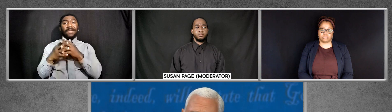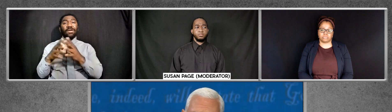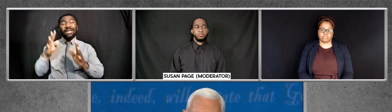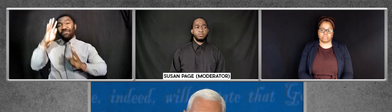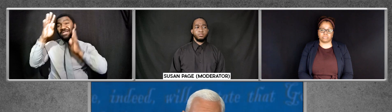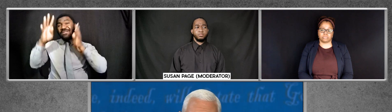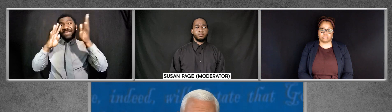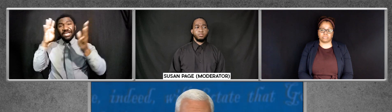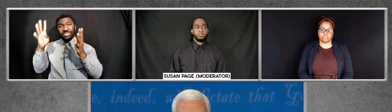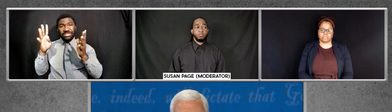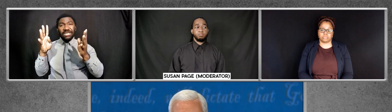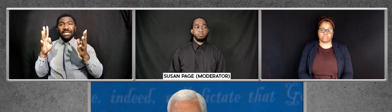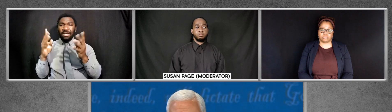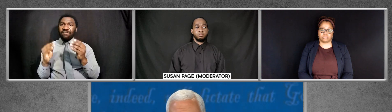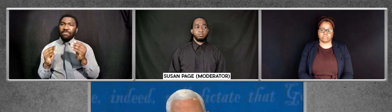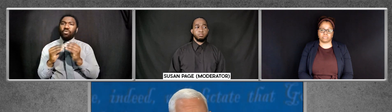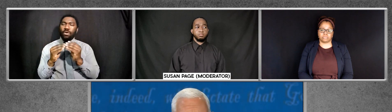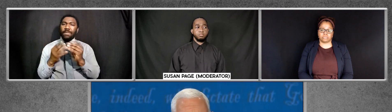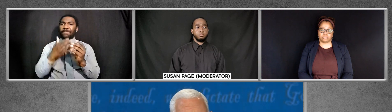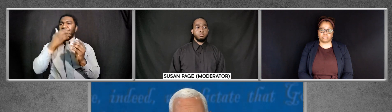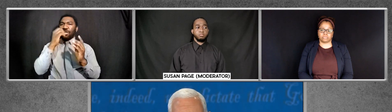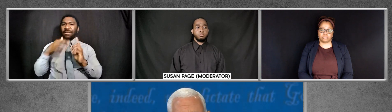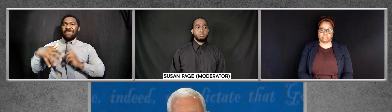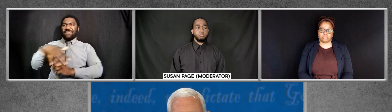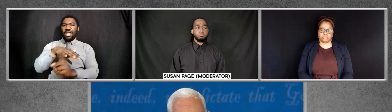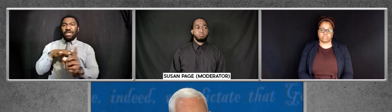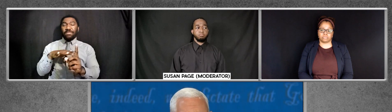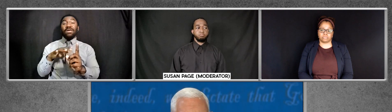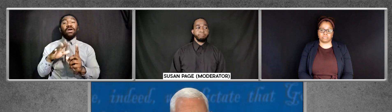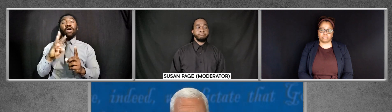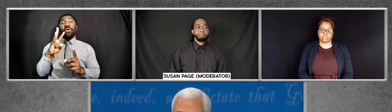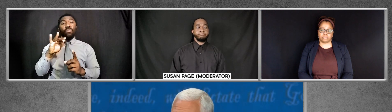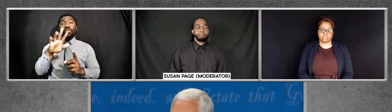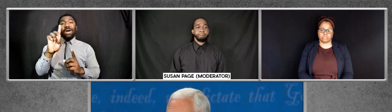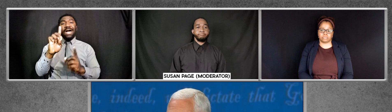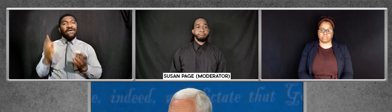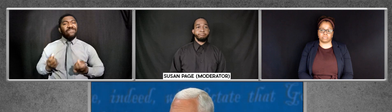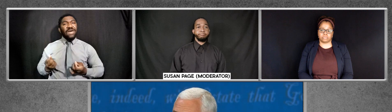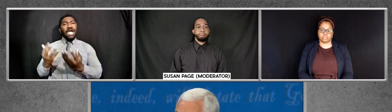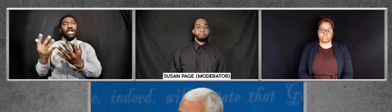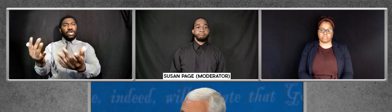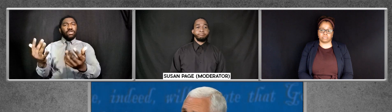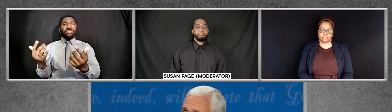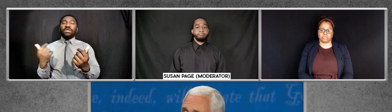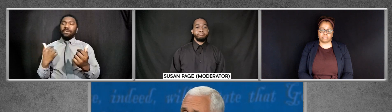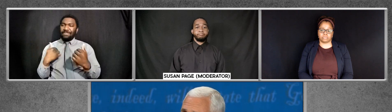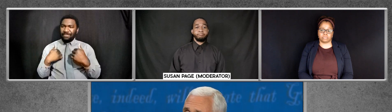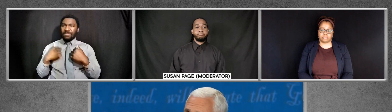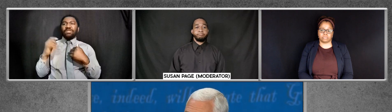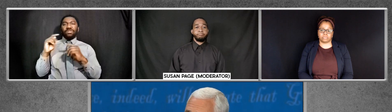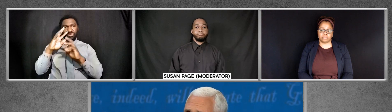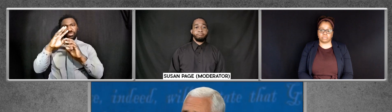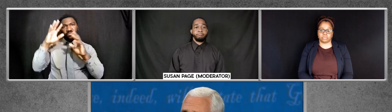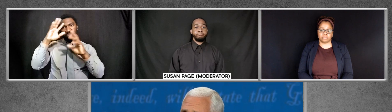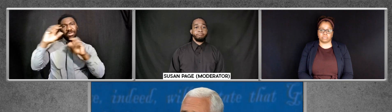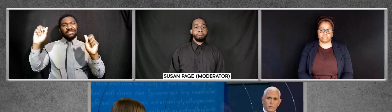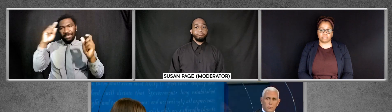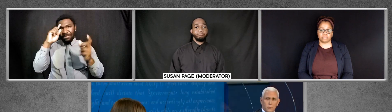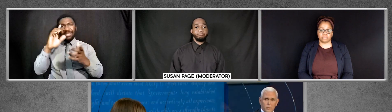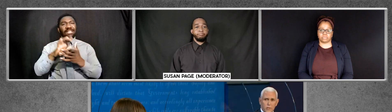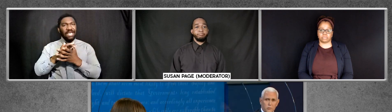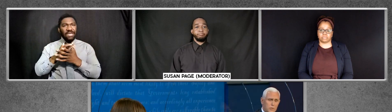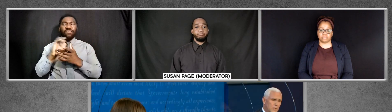wildfires, President Trump and I believe that forest management has to be front and center, and even Governor Gavin Newsom from your state has agreed we've got to